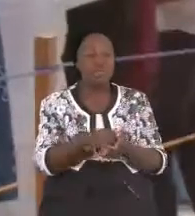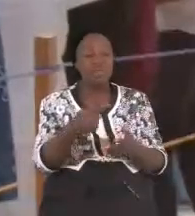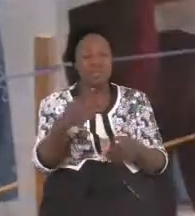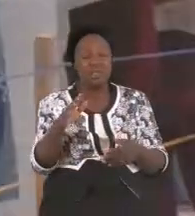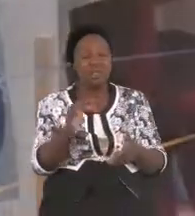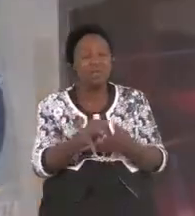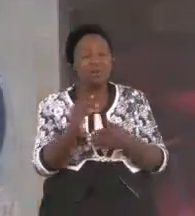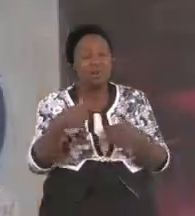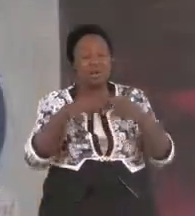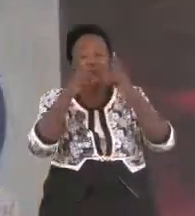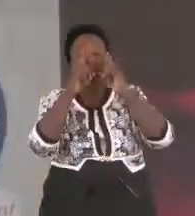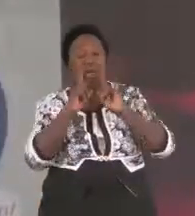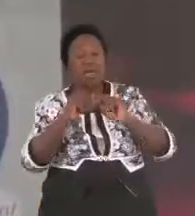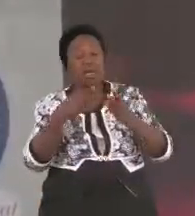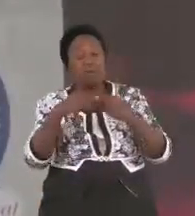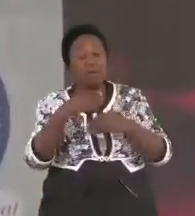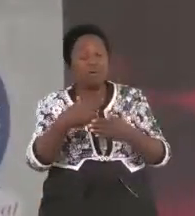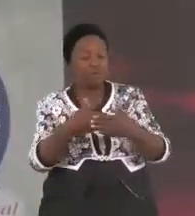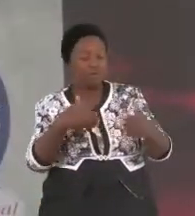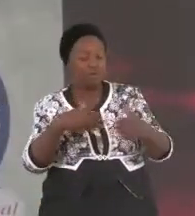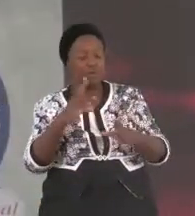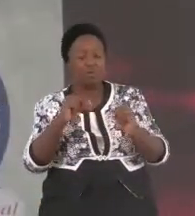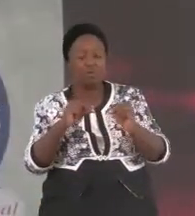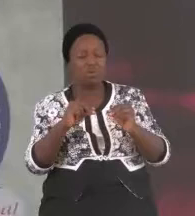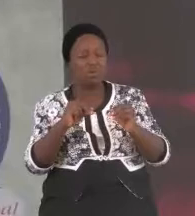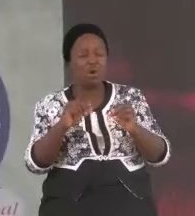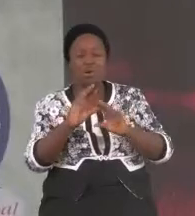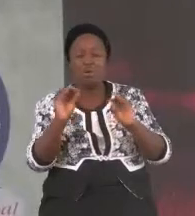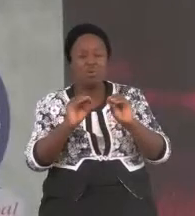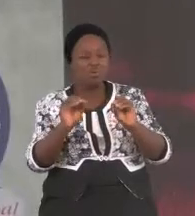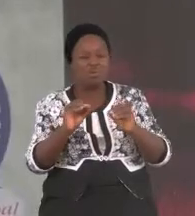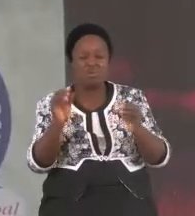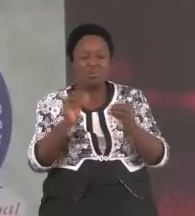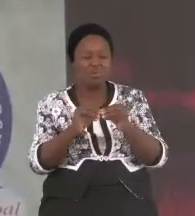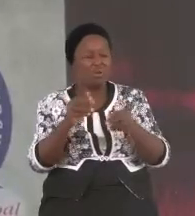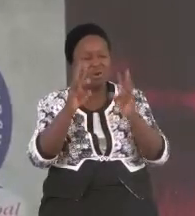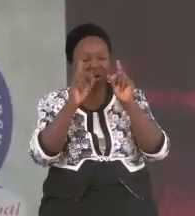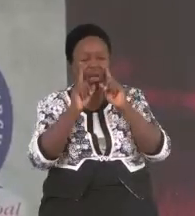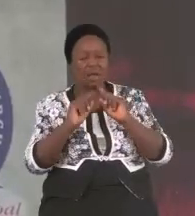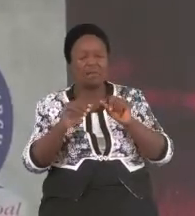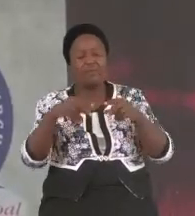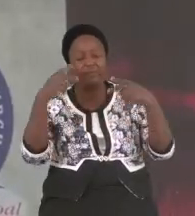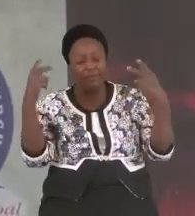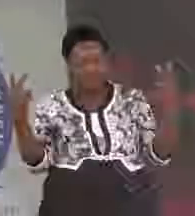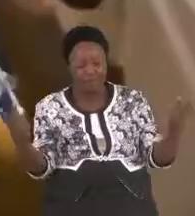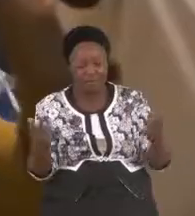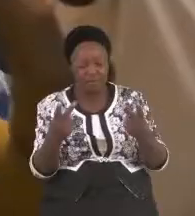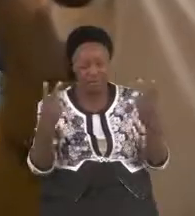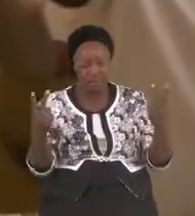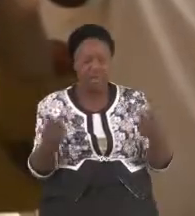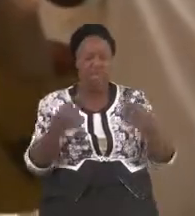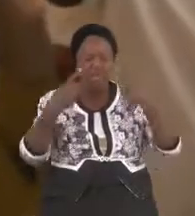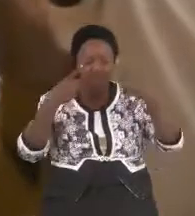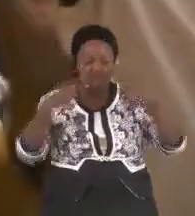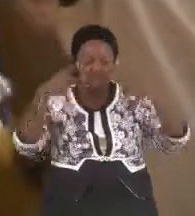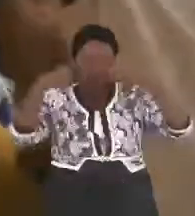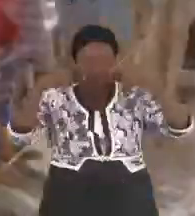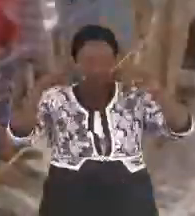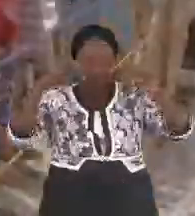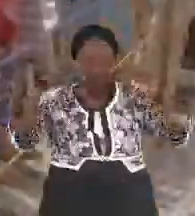about before, no more crying. Amen. Victory. Amen. Success. Amen.